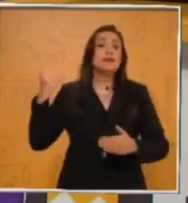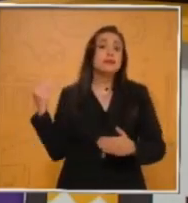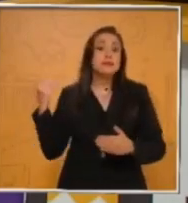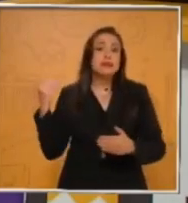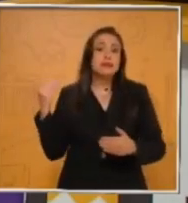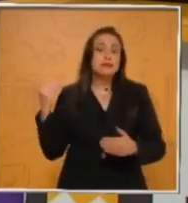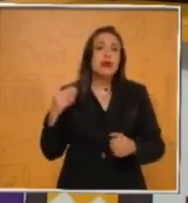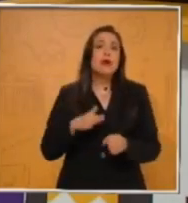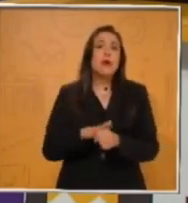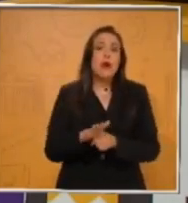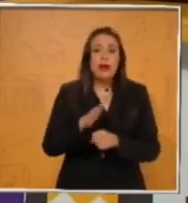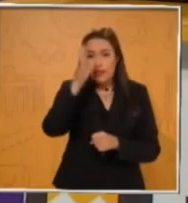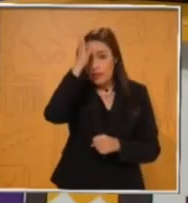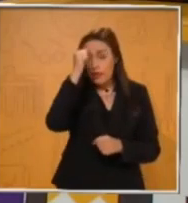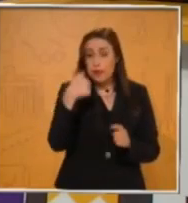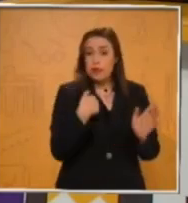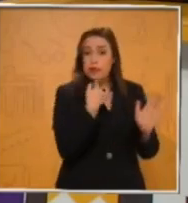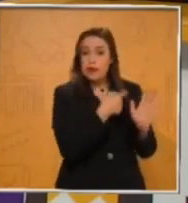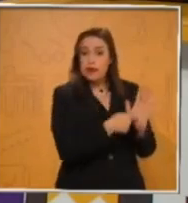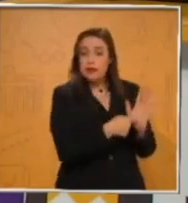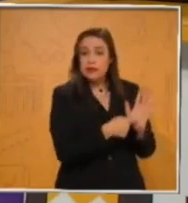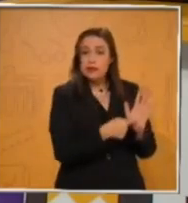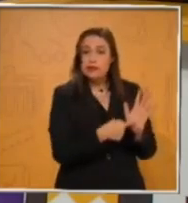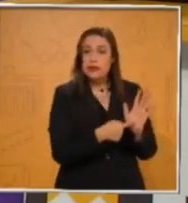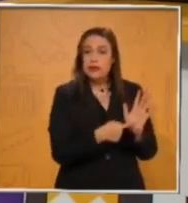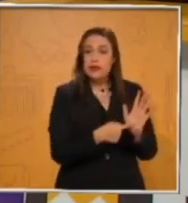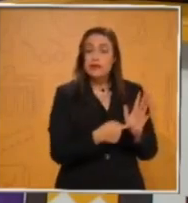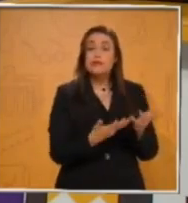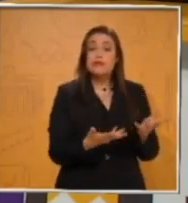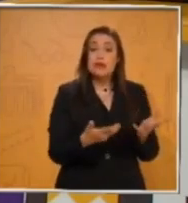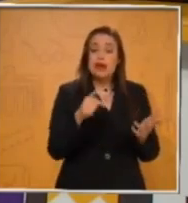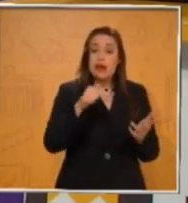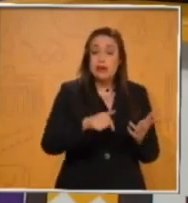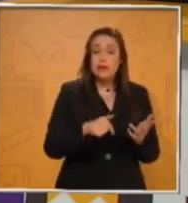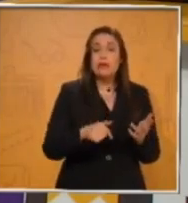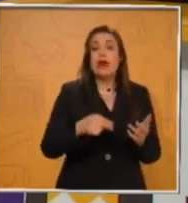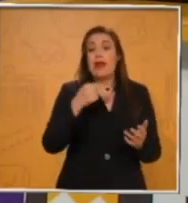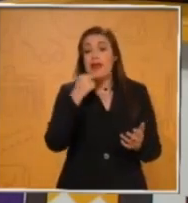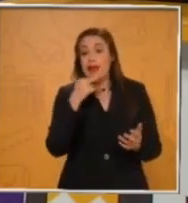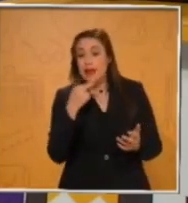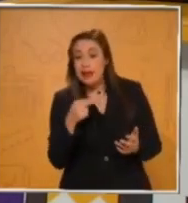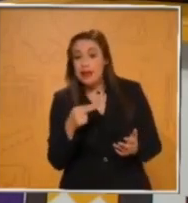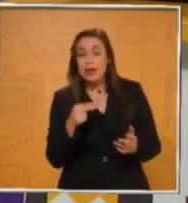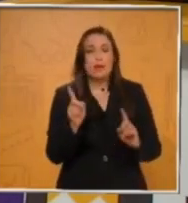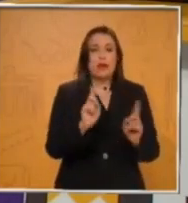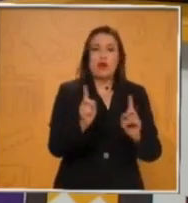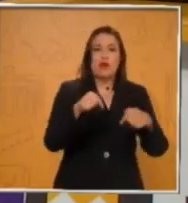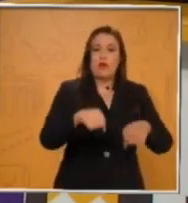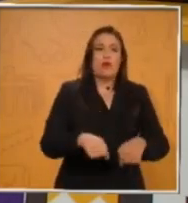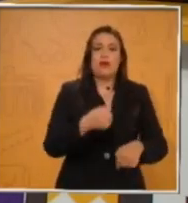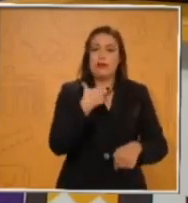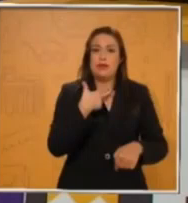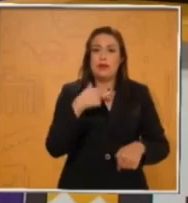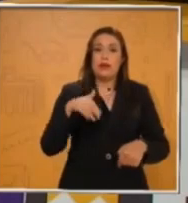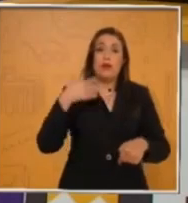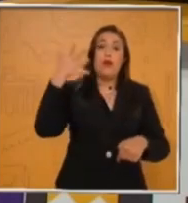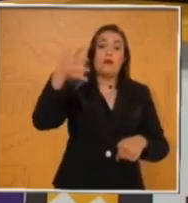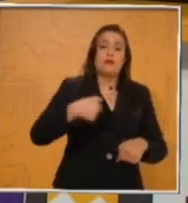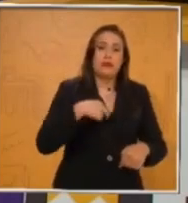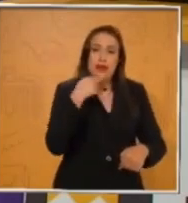Well, according to what the teacher was saying, on Christmas, not in this time, on Christmas, I